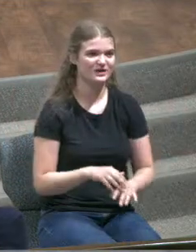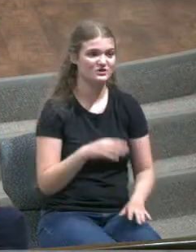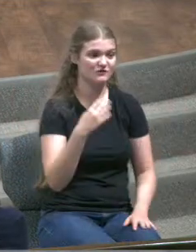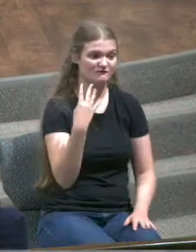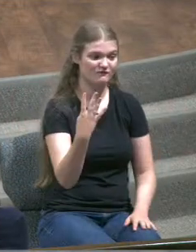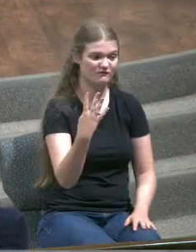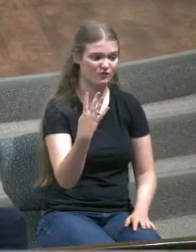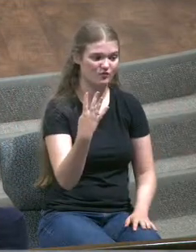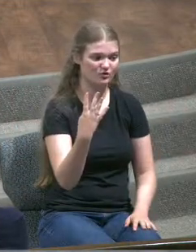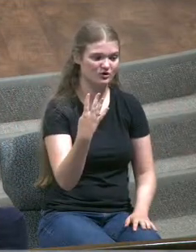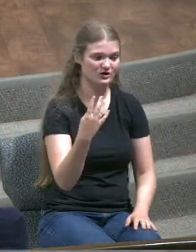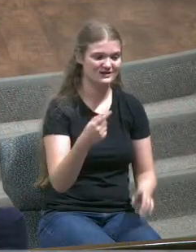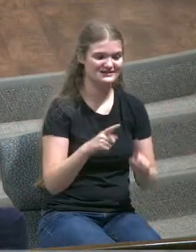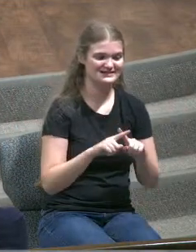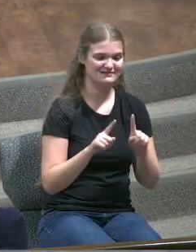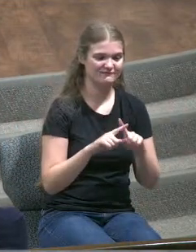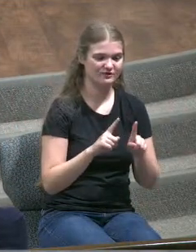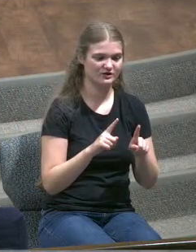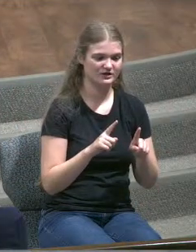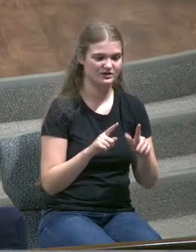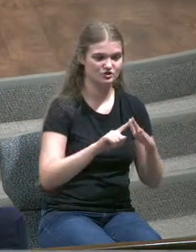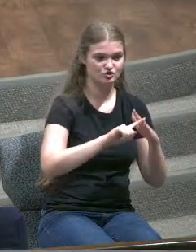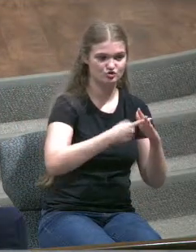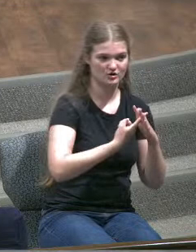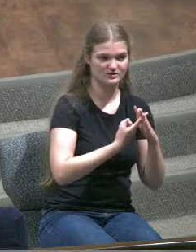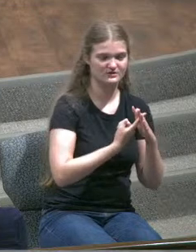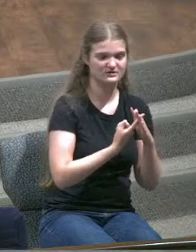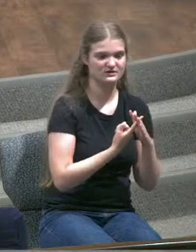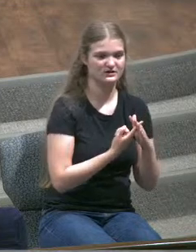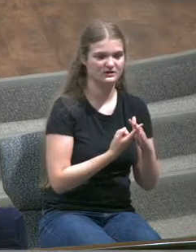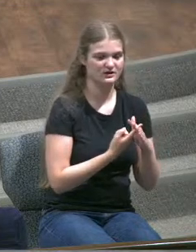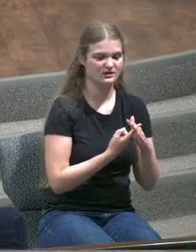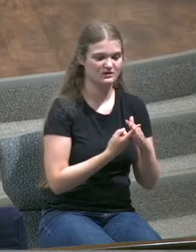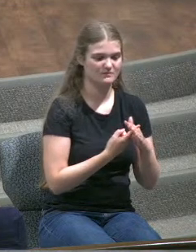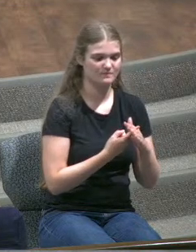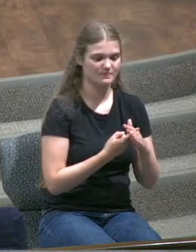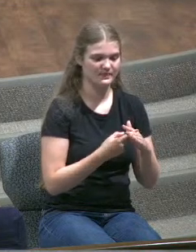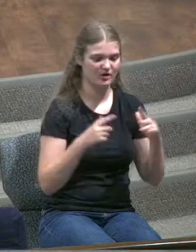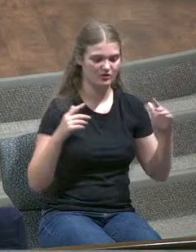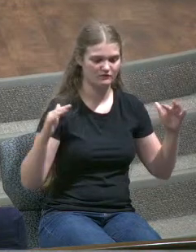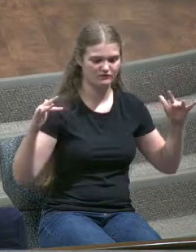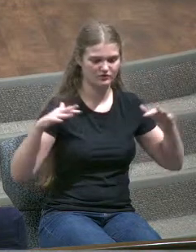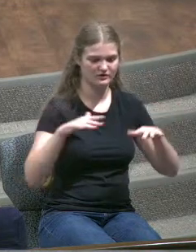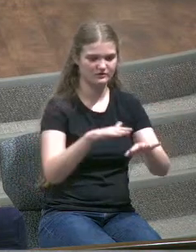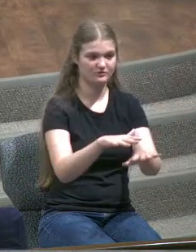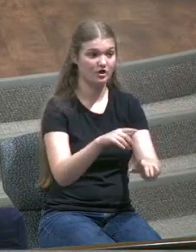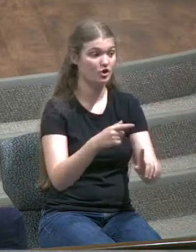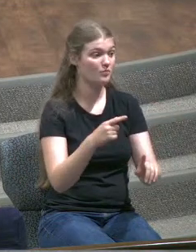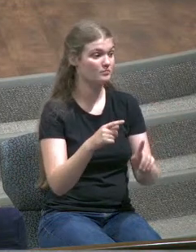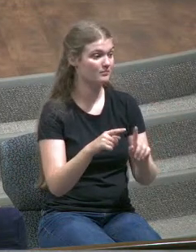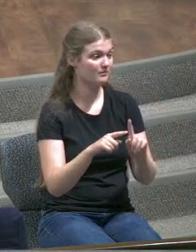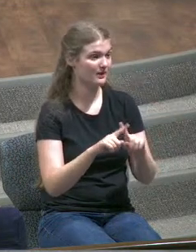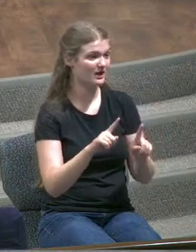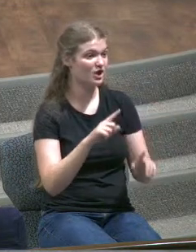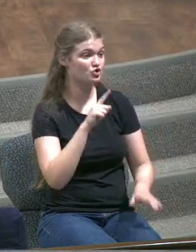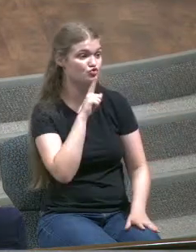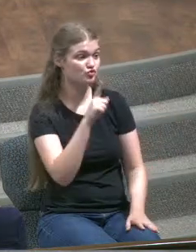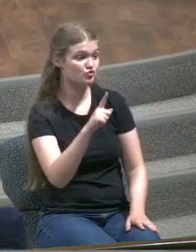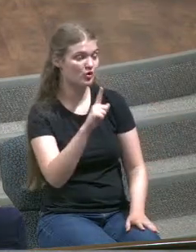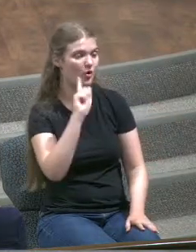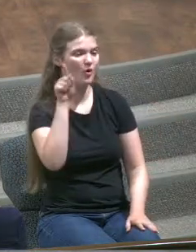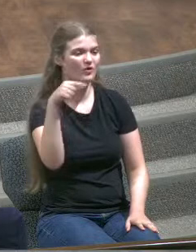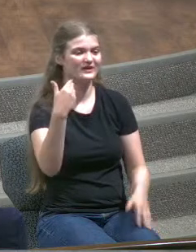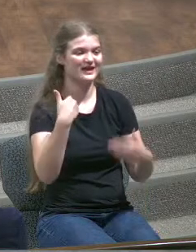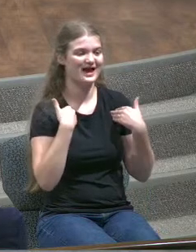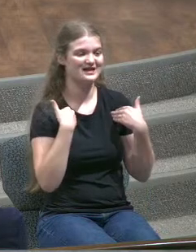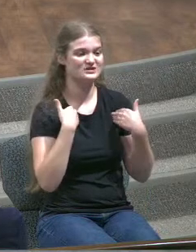four different sources, that's not true when it comes to truth. Truth has one source, and that